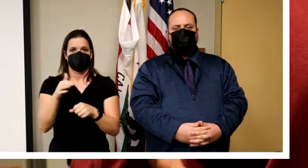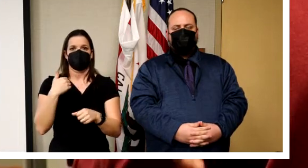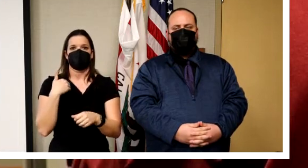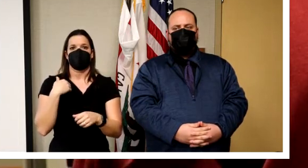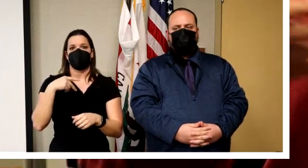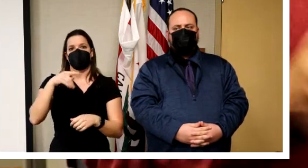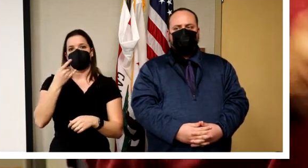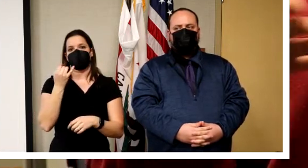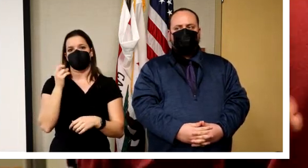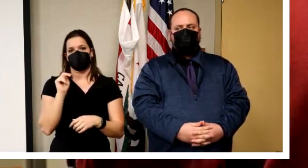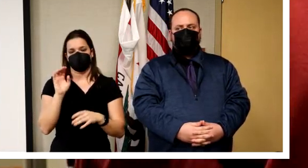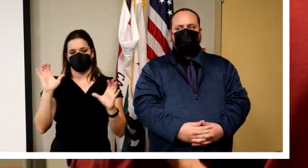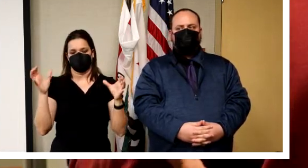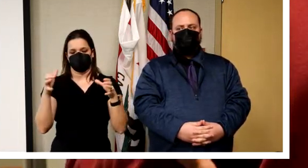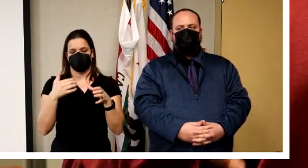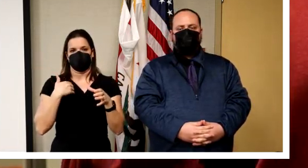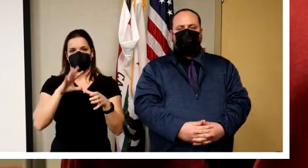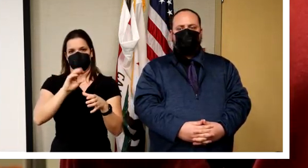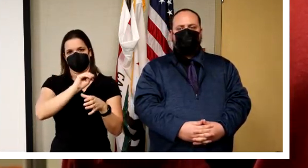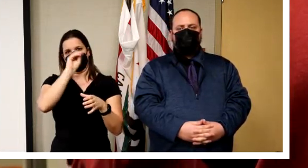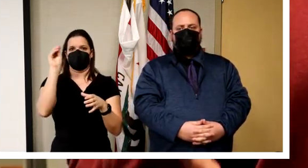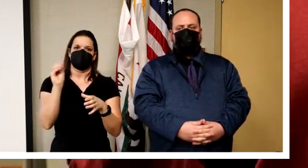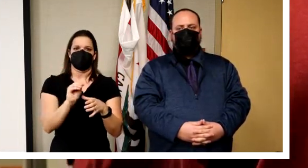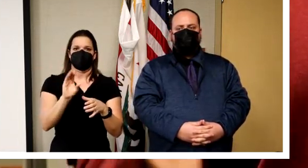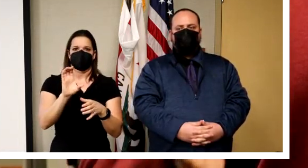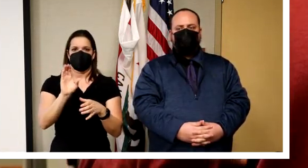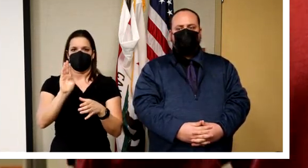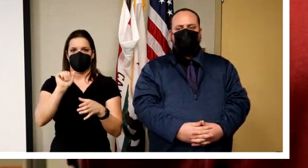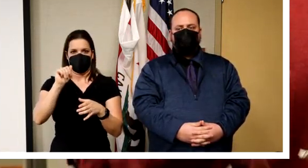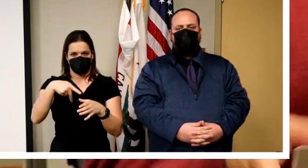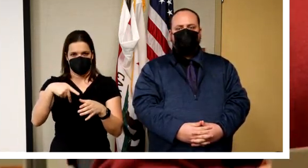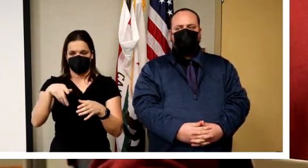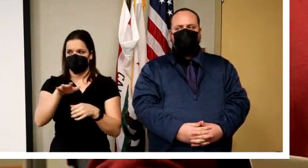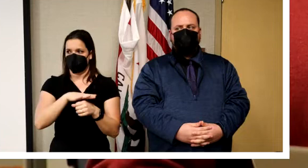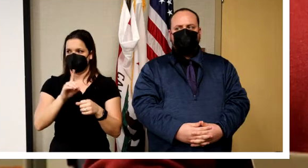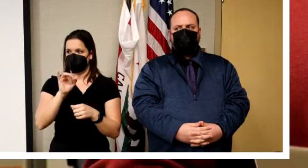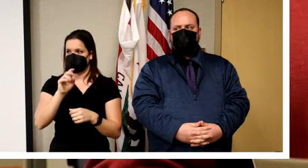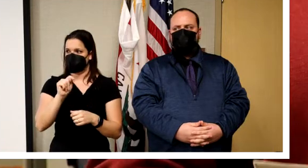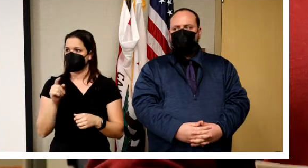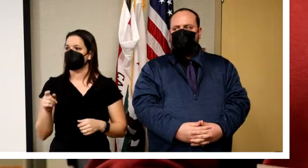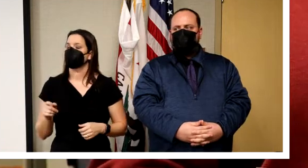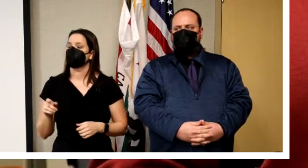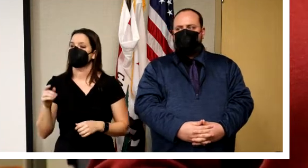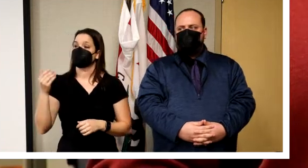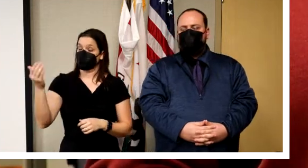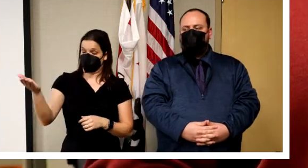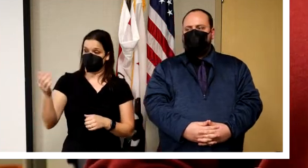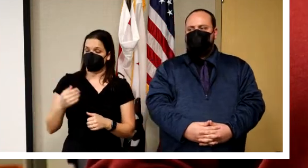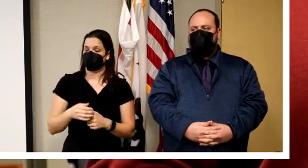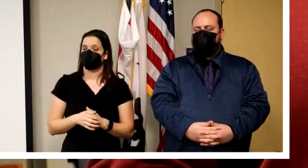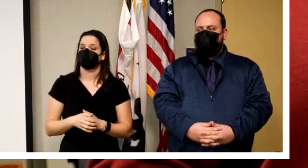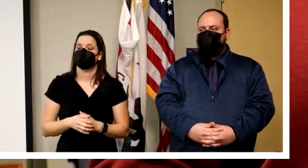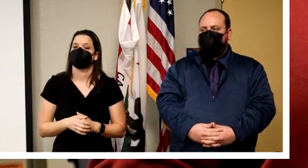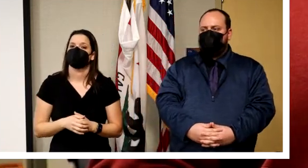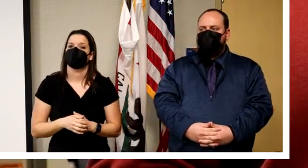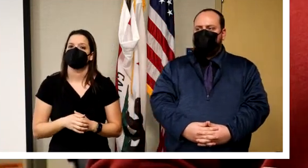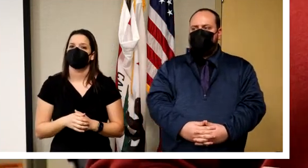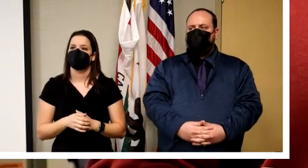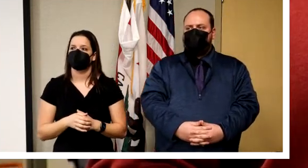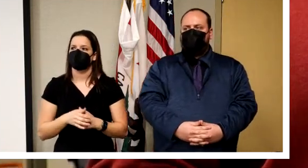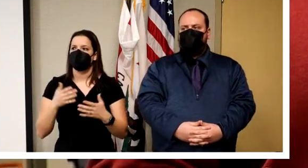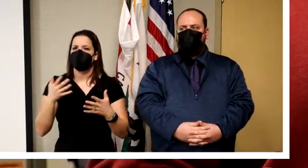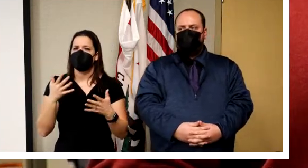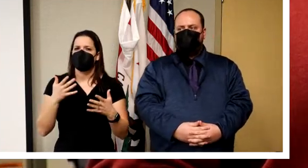a population where they could get to 50% CVAP of a district. Yes, ma'am. What is the